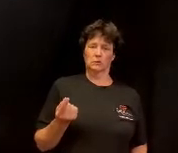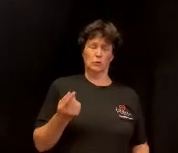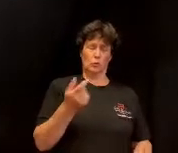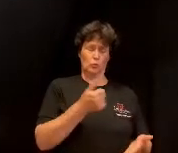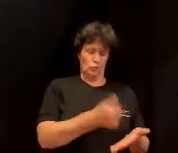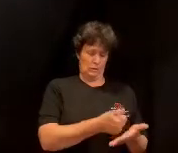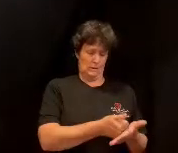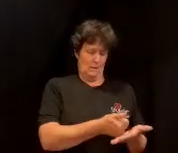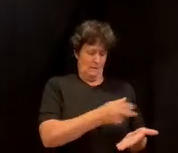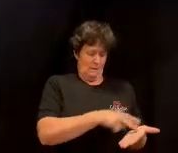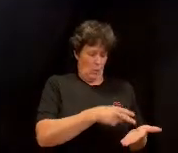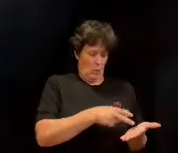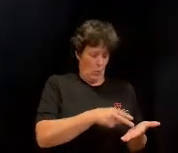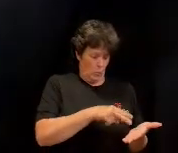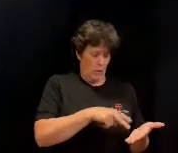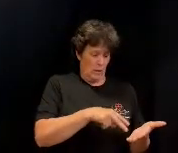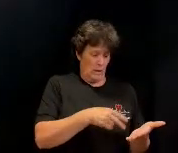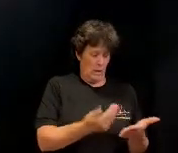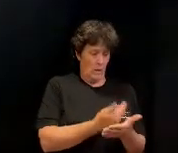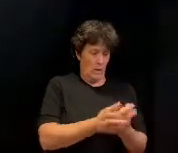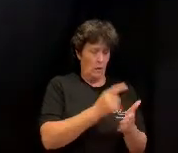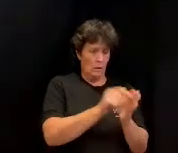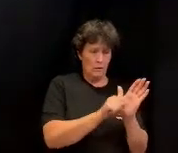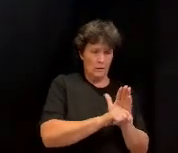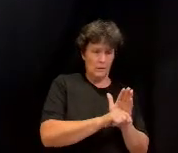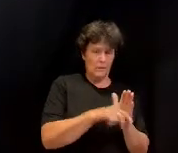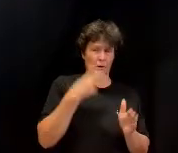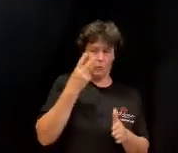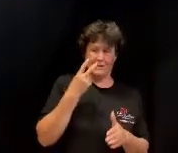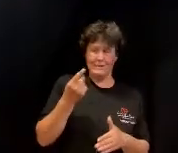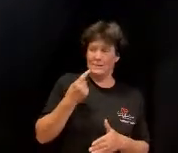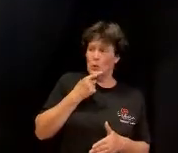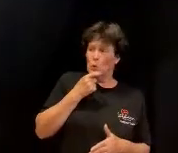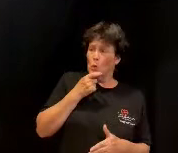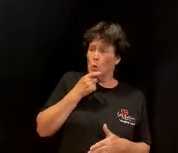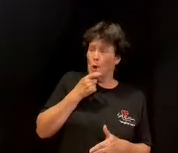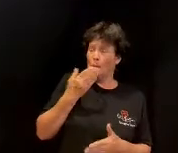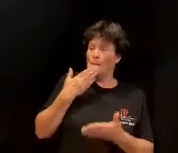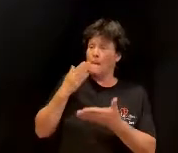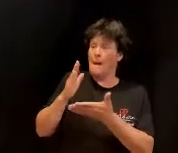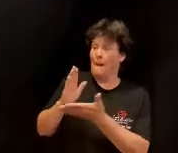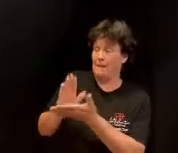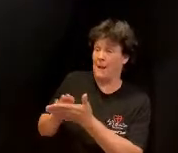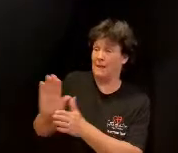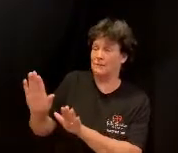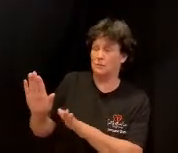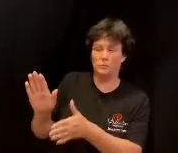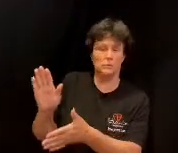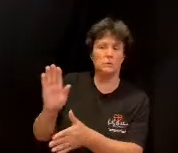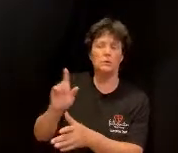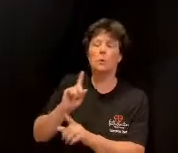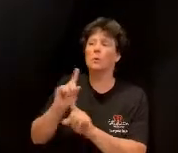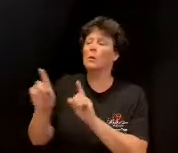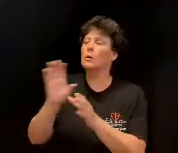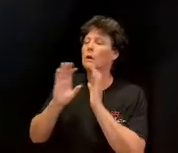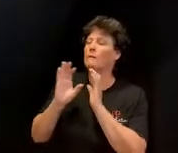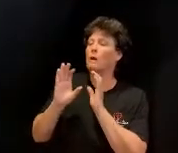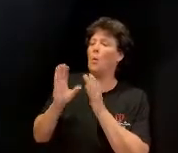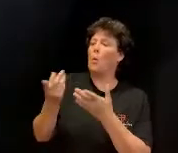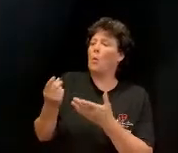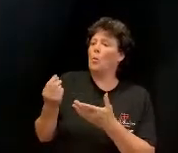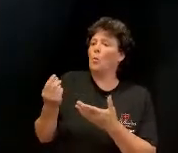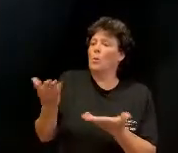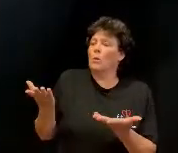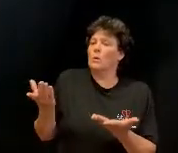that we ought to have a relationship with one another. If we see somebody getting off track, that we have a conversation with them and say, listen, man, what's going on here with